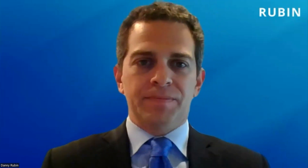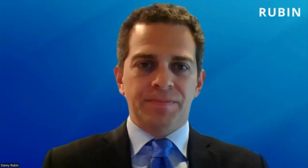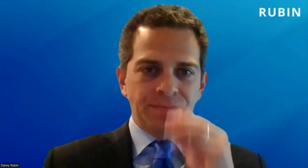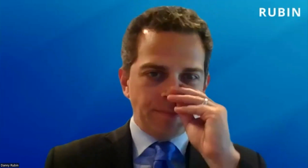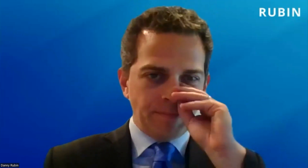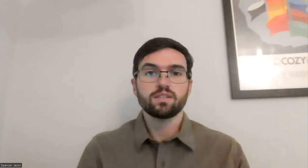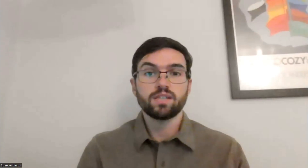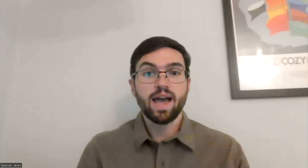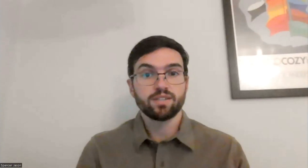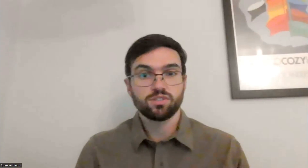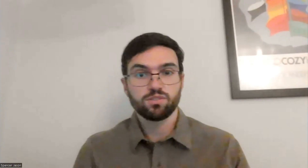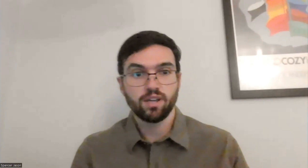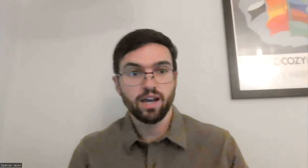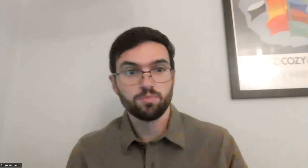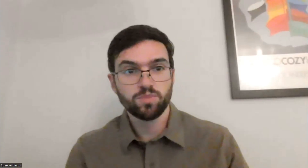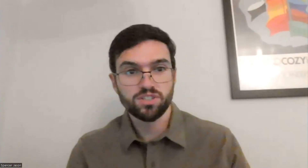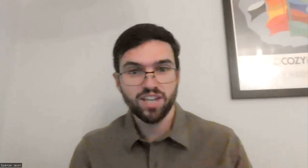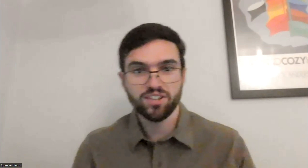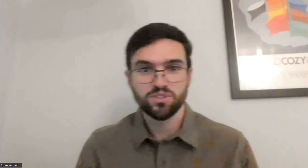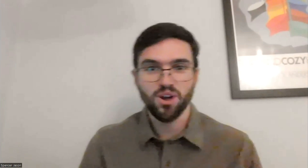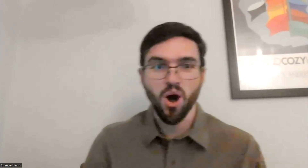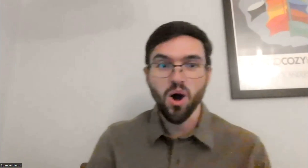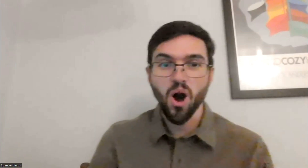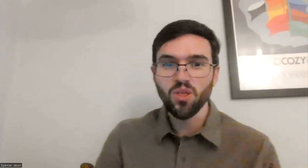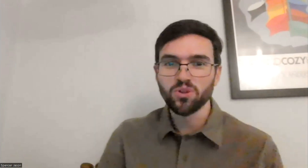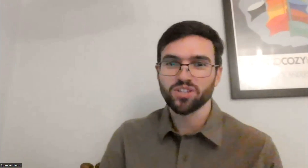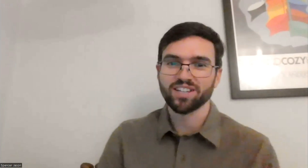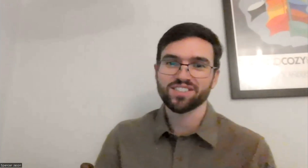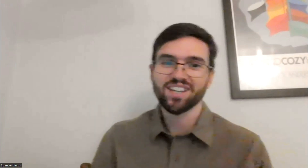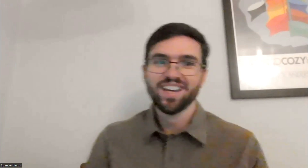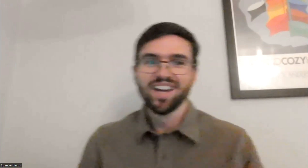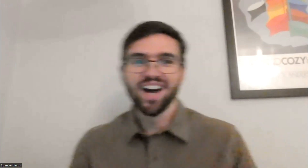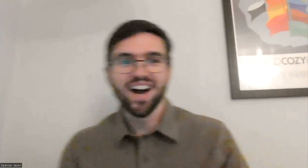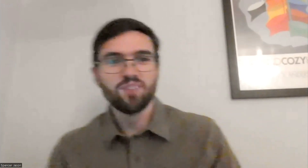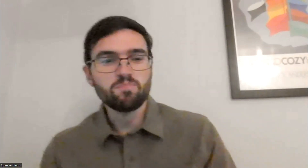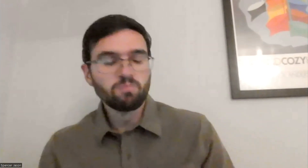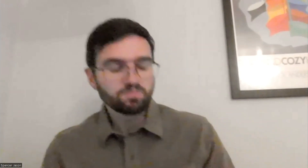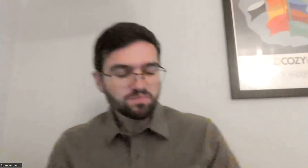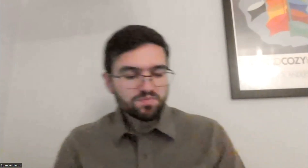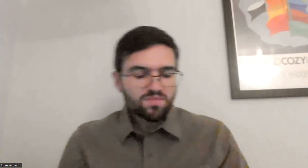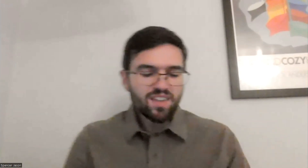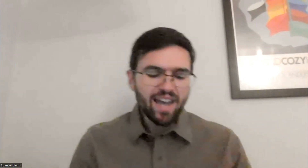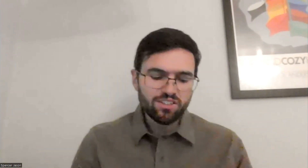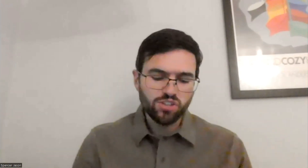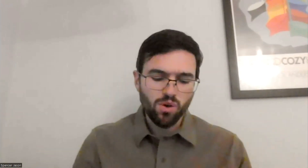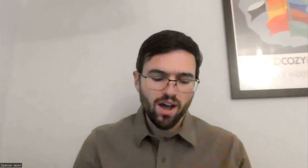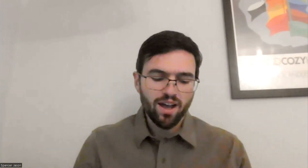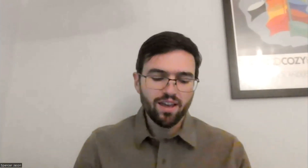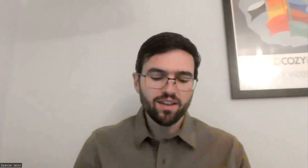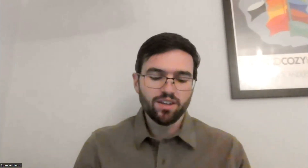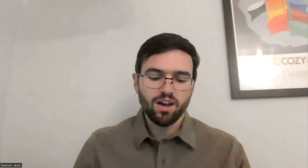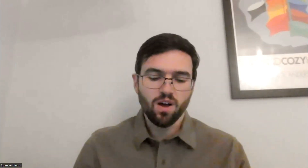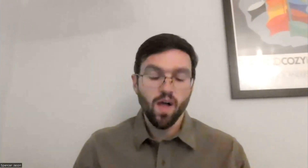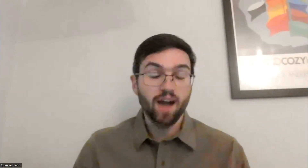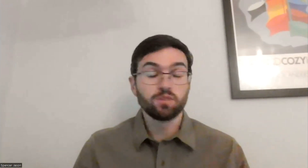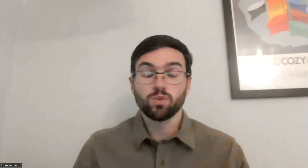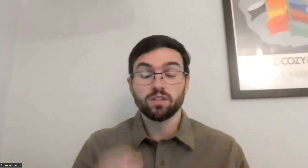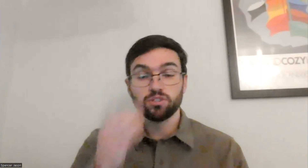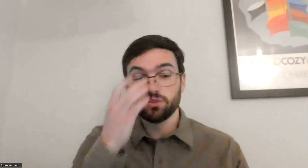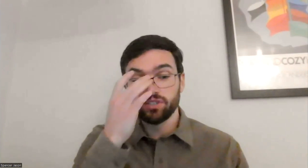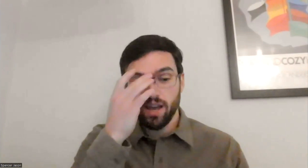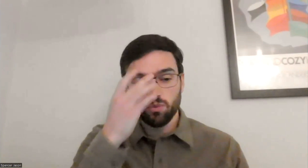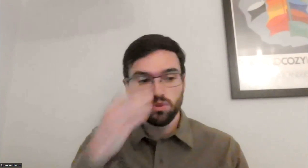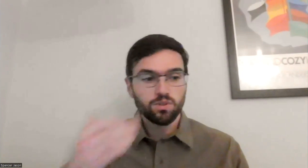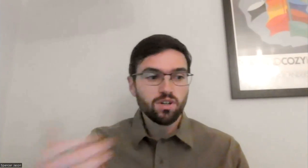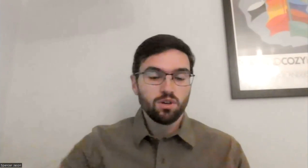understands? Yes, is the answer. All those things. Um, and so a lot of times what